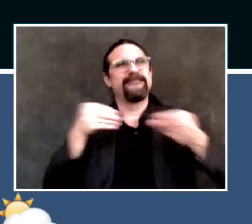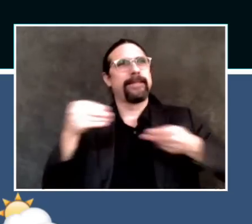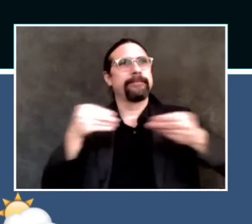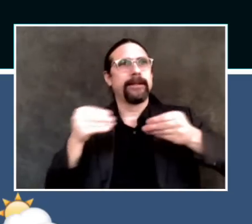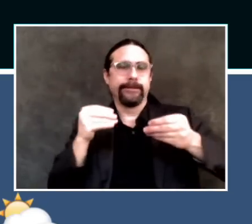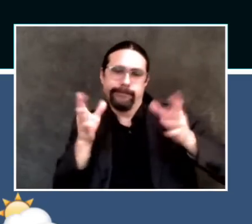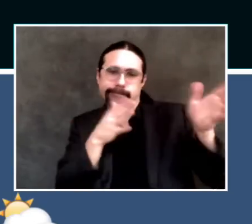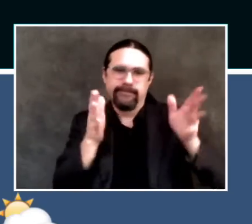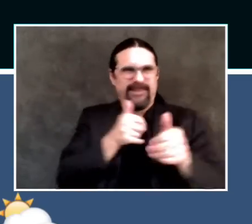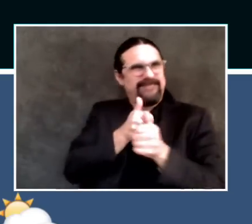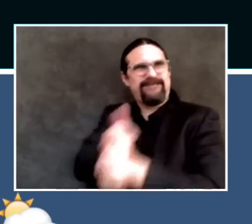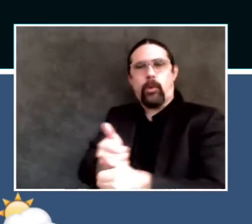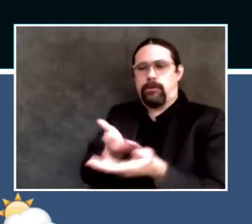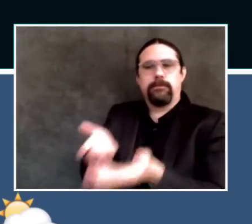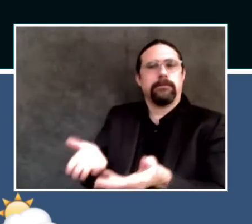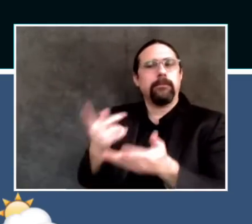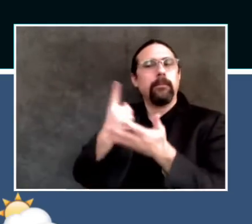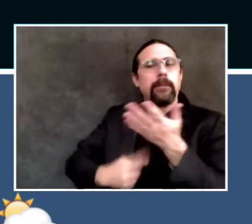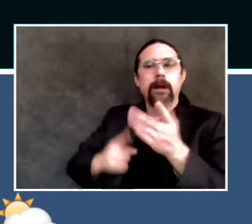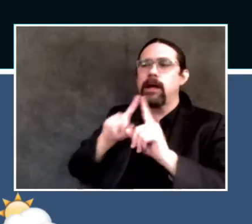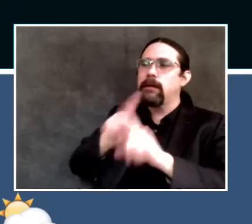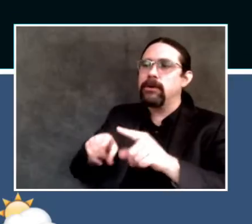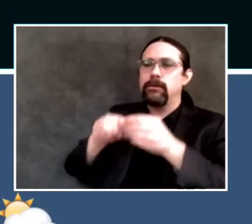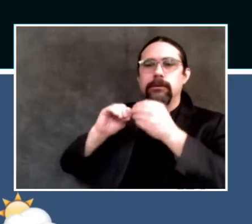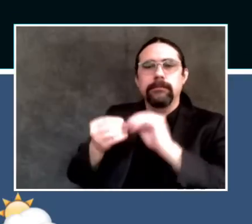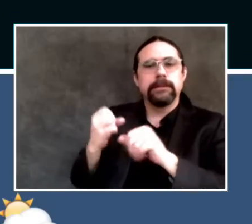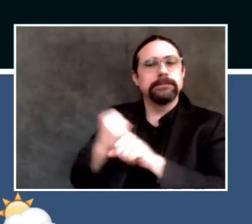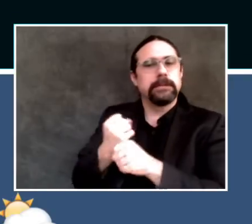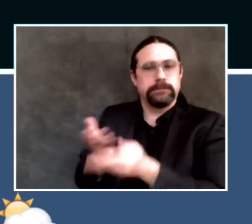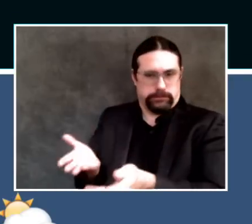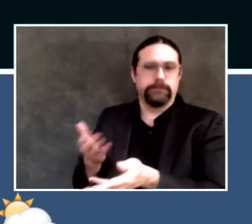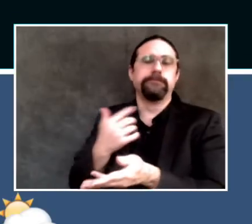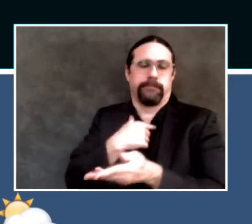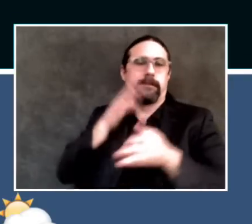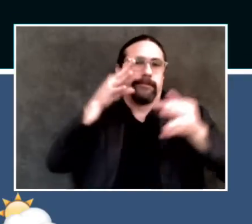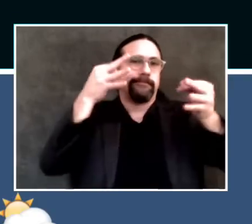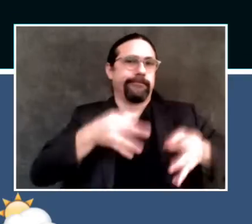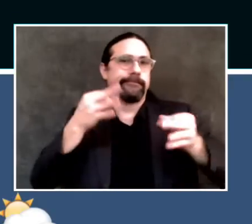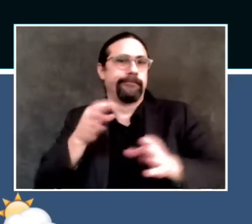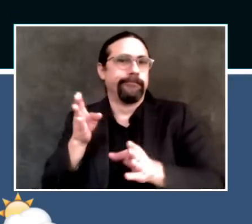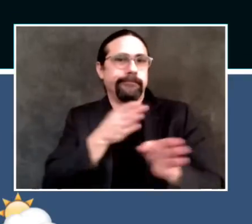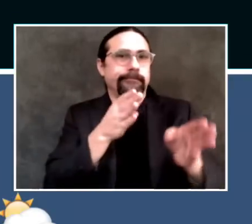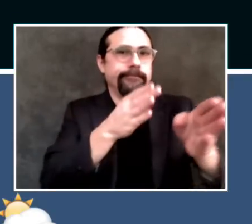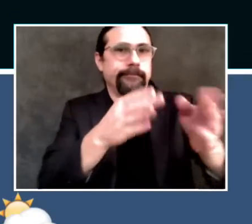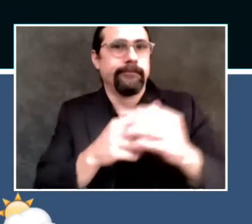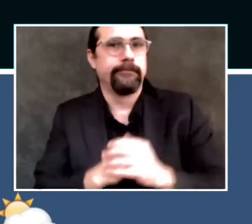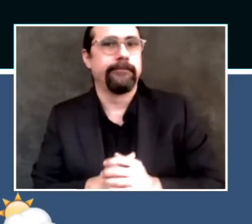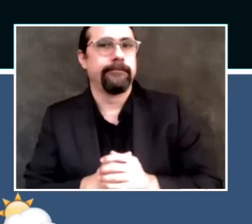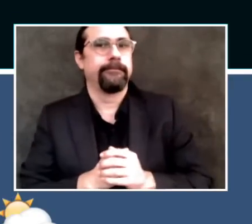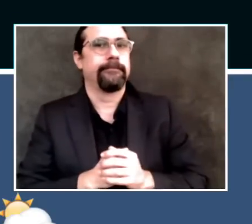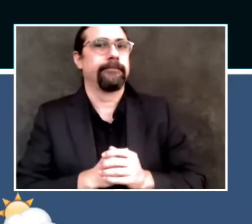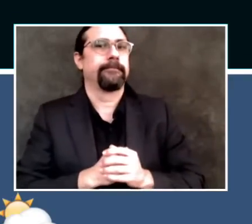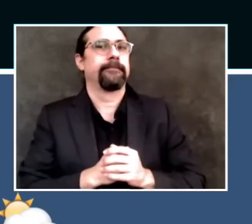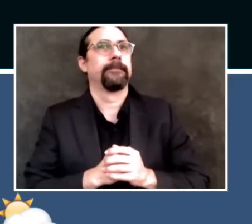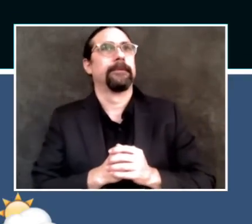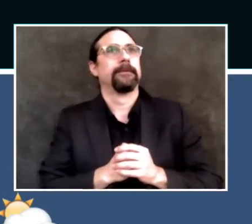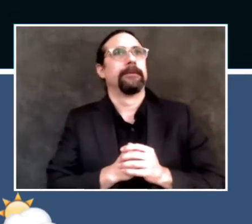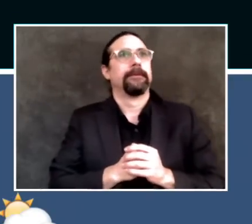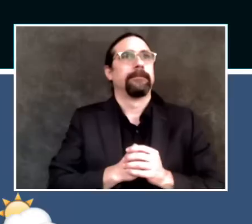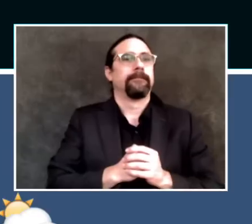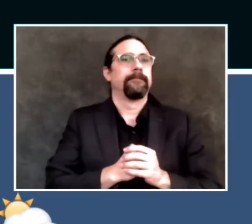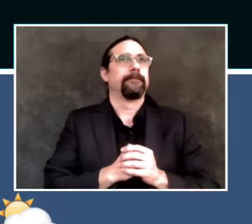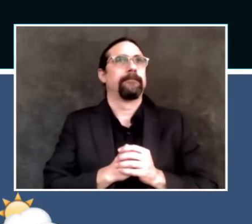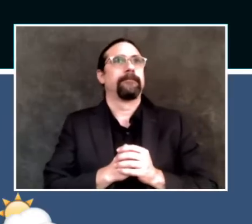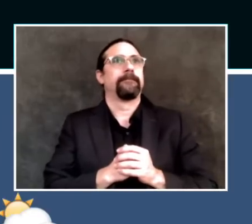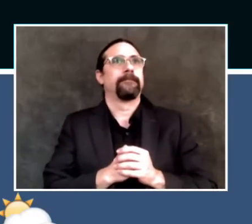team, and I want to thank all of them. All of them have been great.